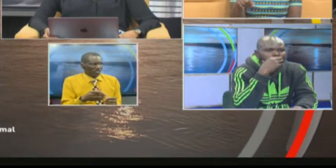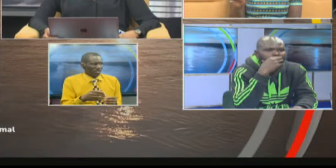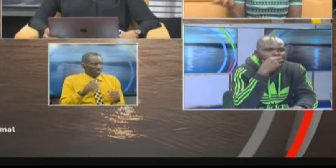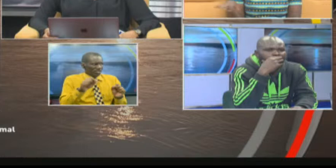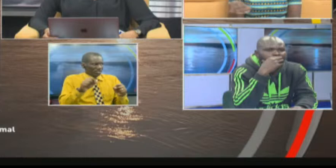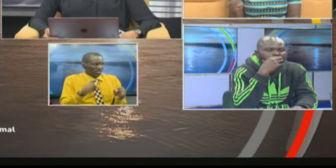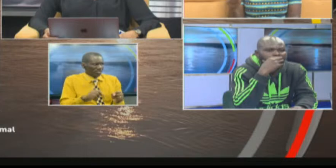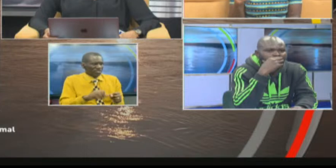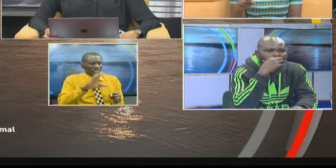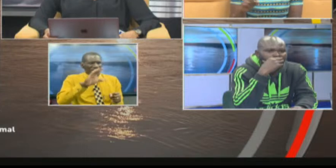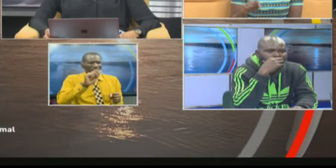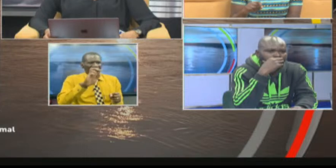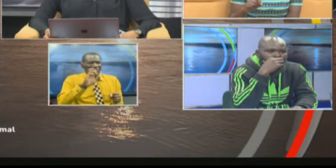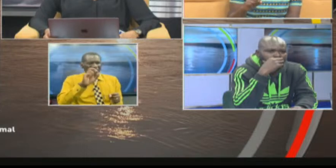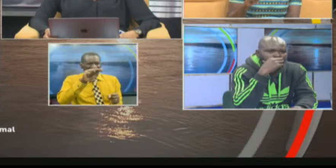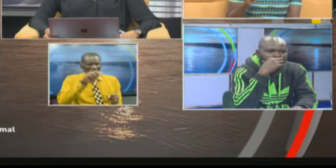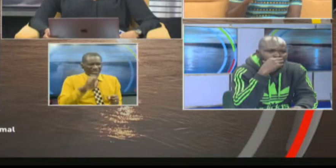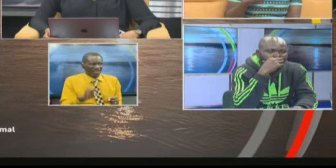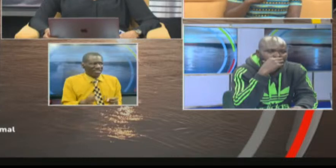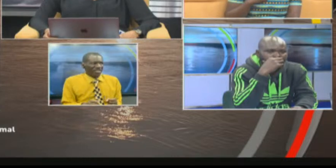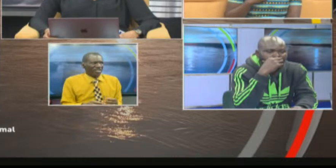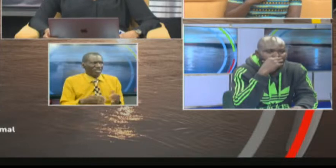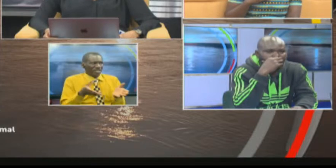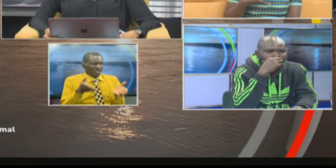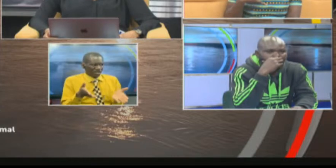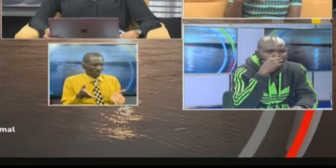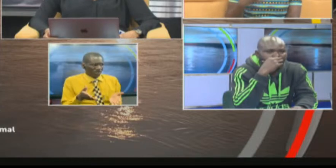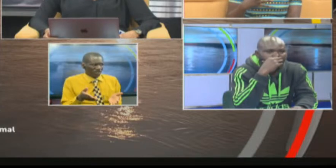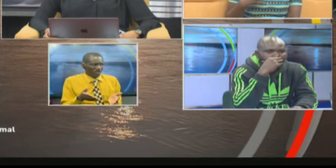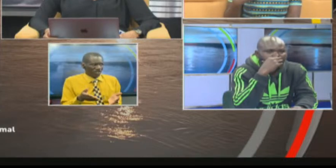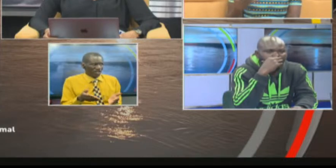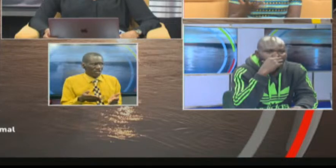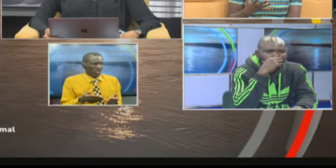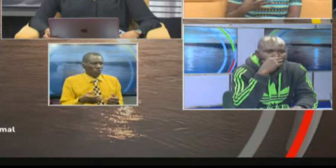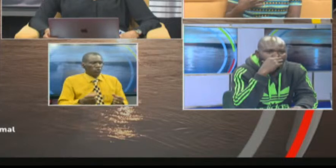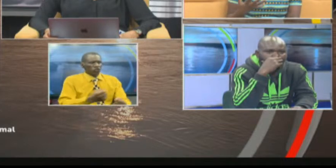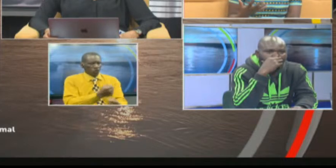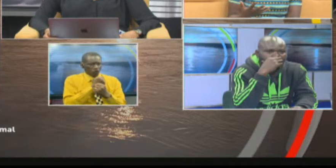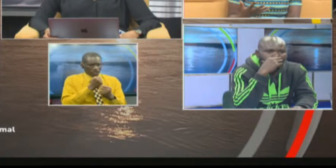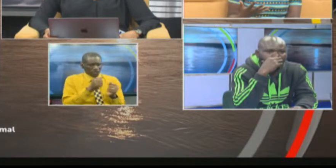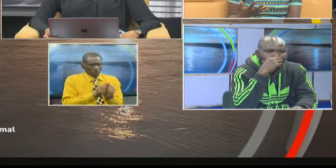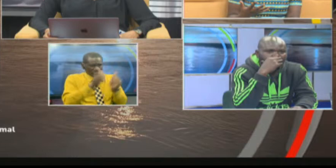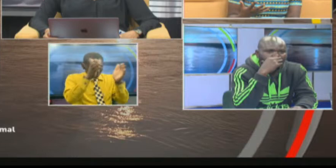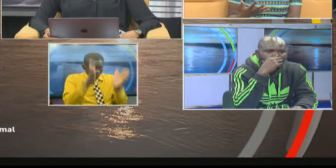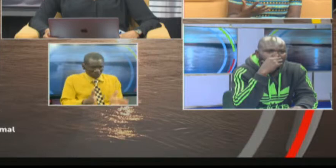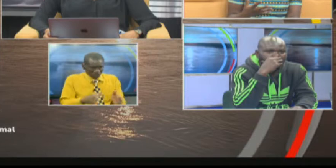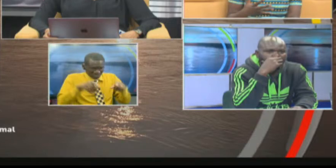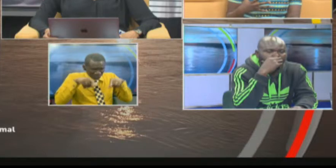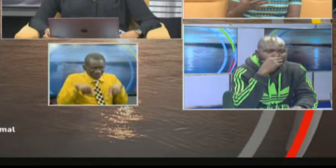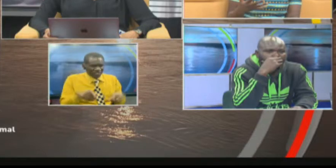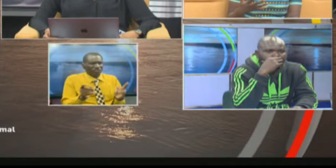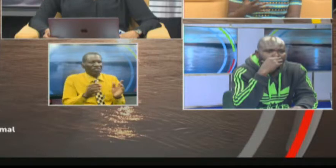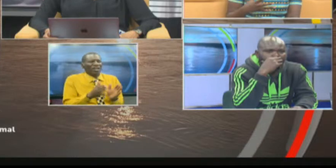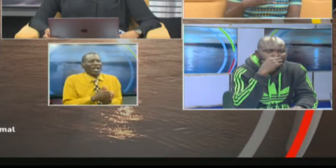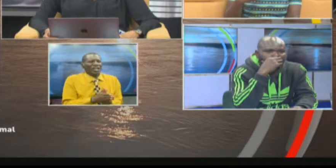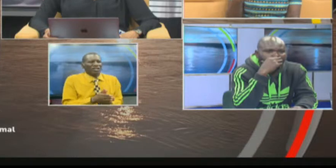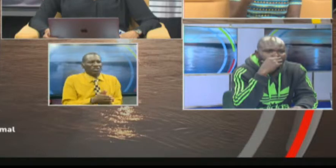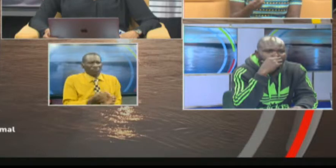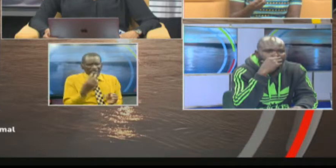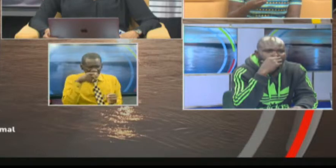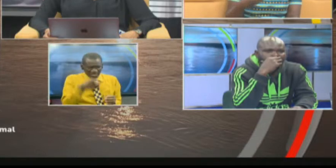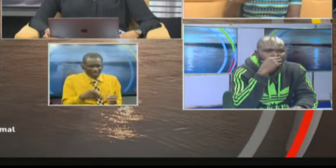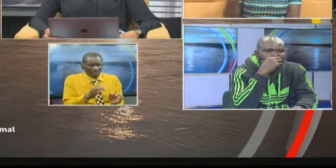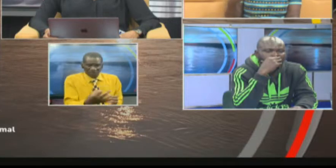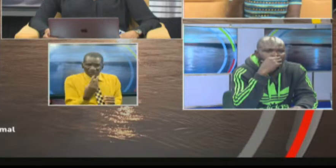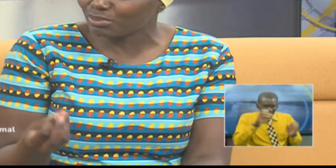the wheels. Catherine, yes. Catherine. So she was very confident with the person she is. Yeah. And you have to see her. If you don't see her,